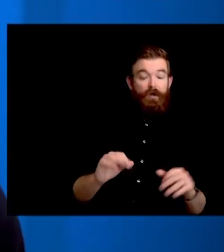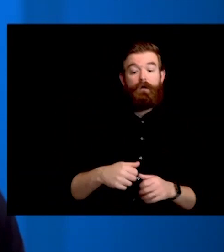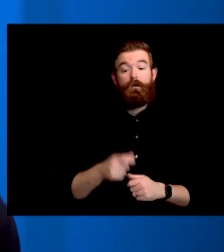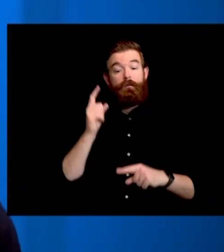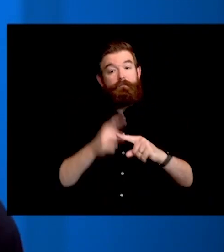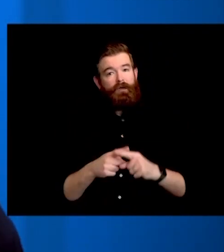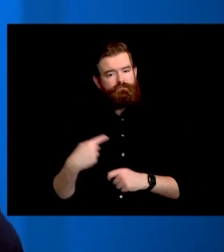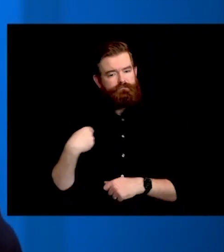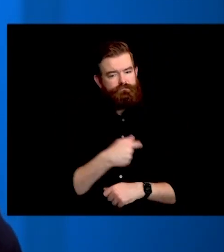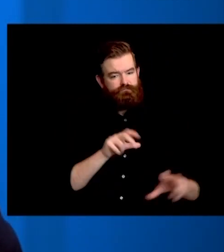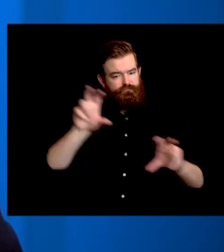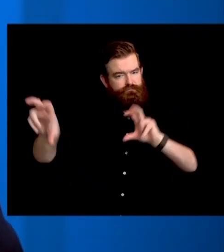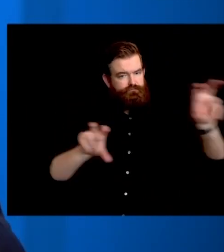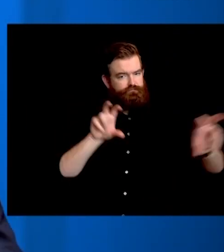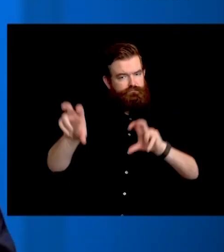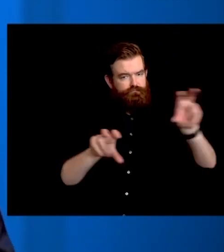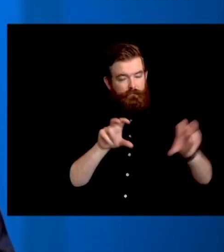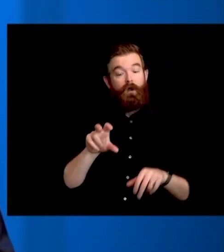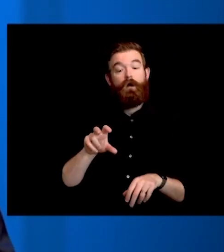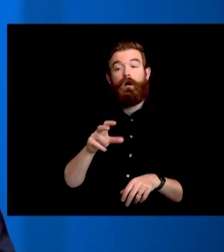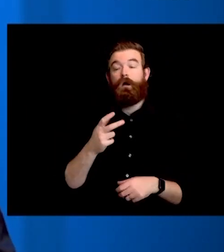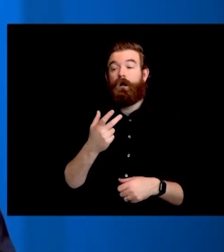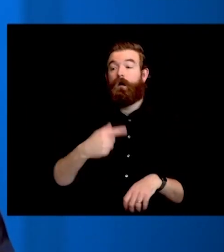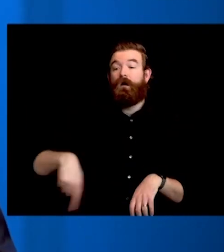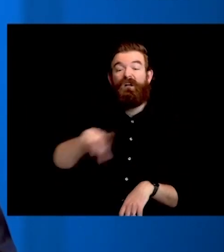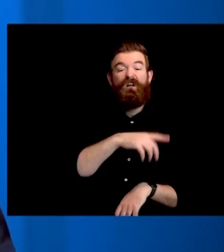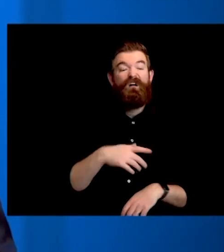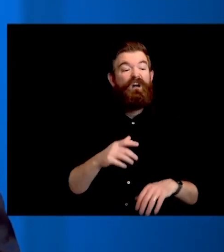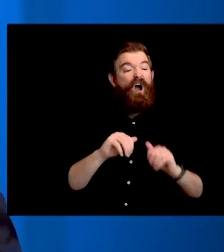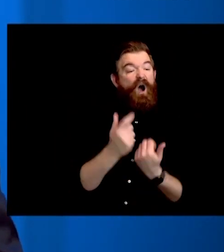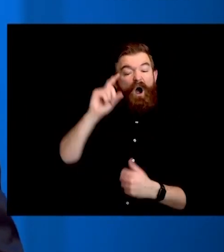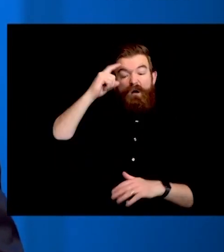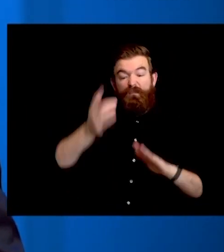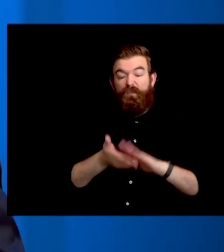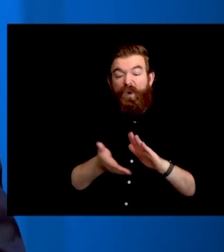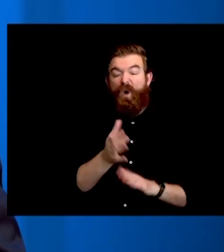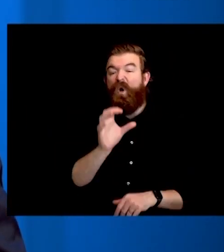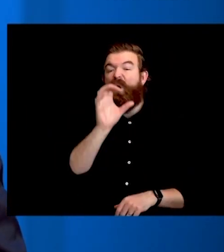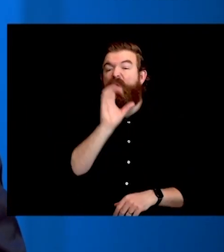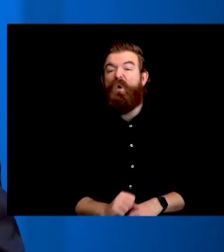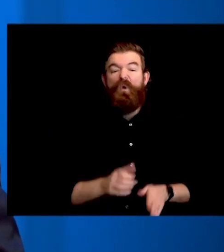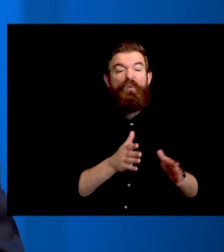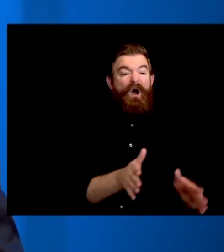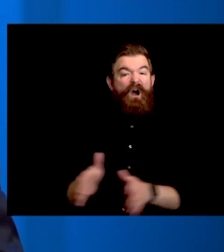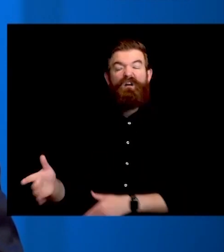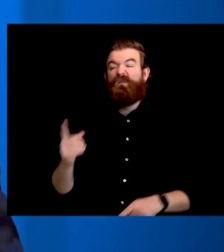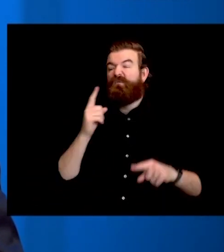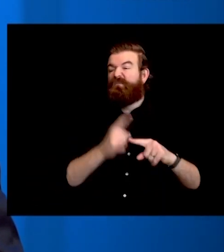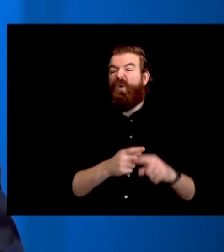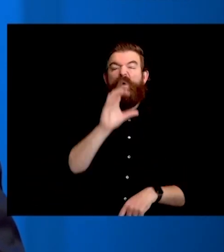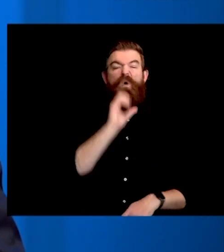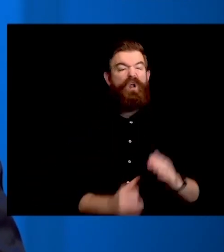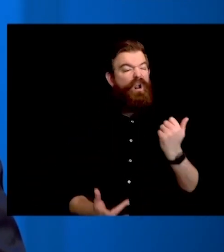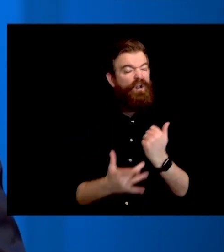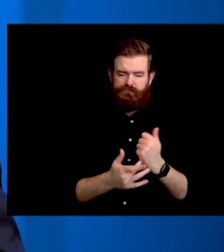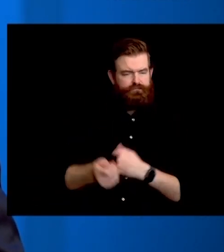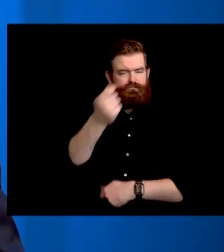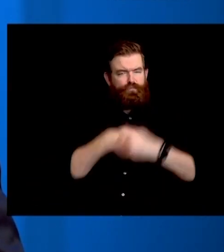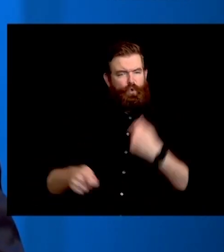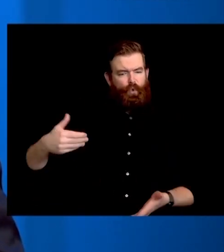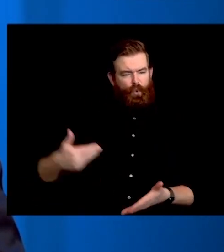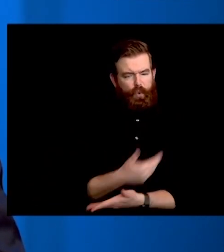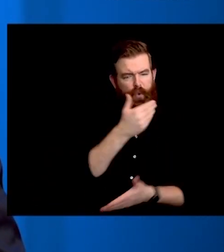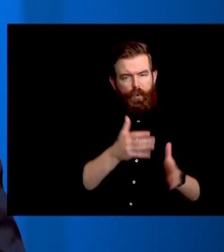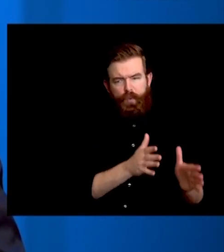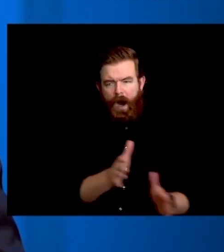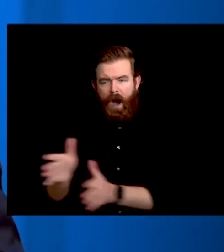Two areas in particular where the pandemic exposed shortcomings. Too many people across New Jersey paid